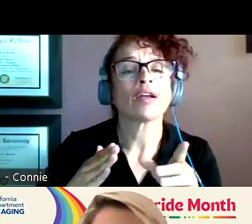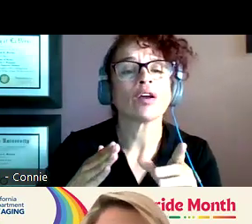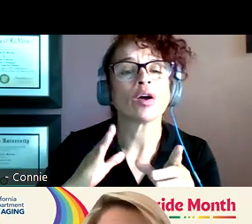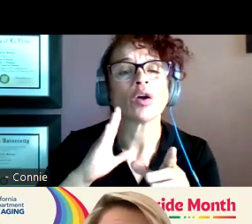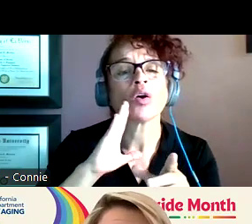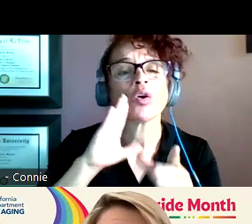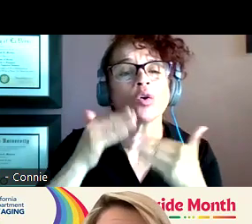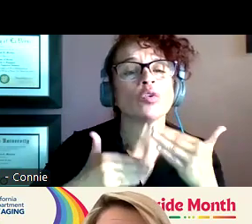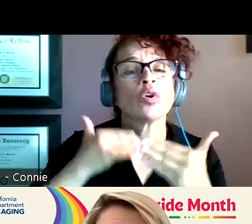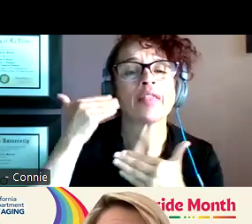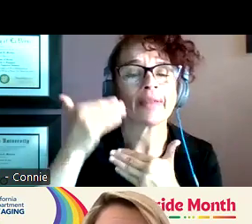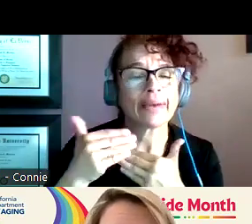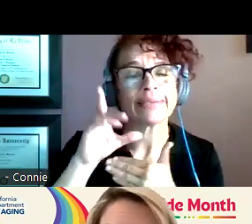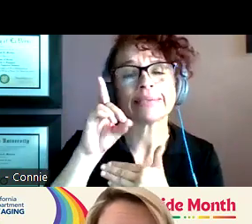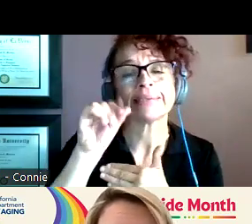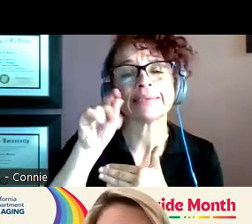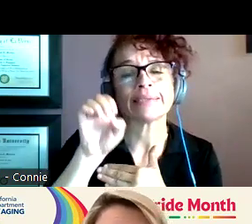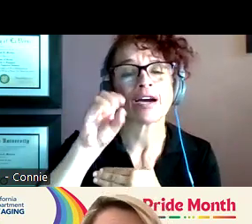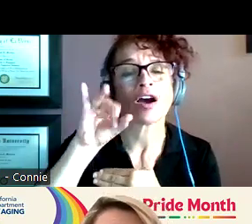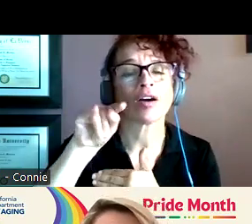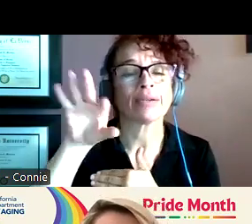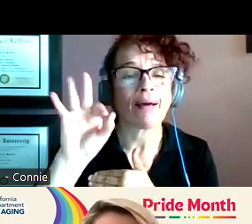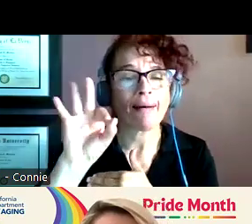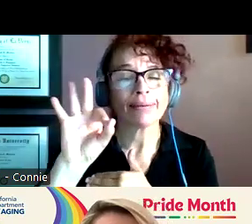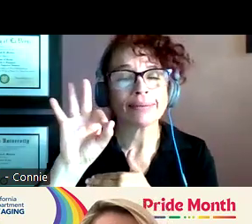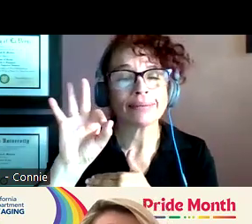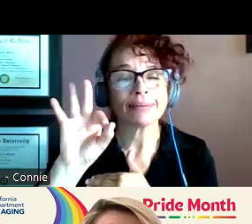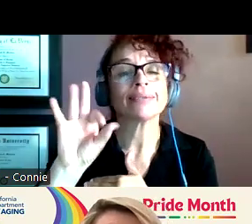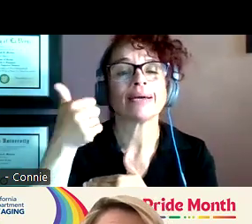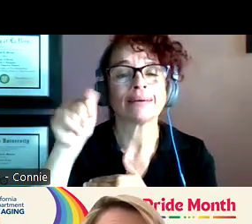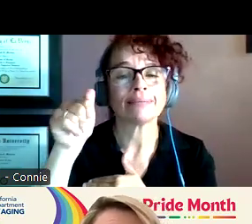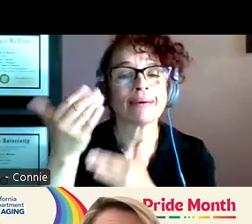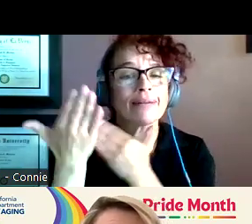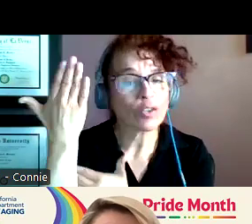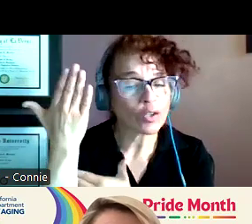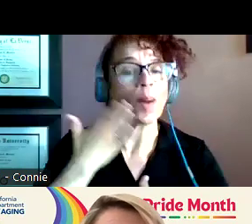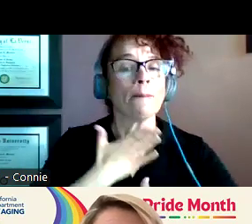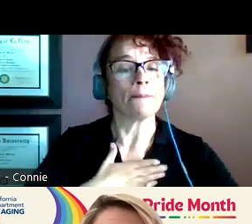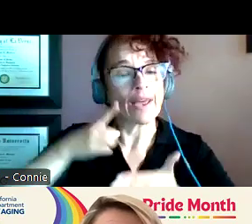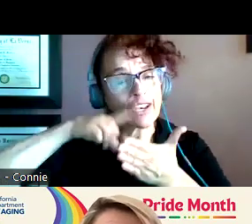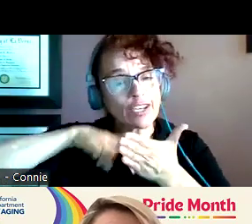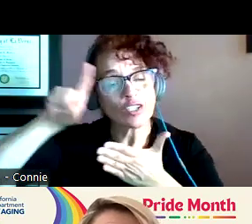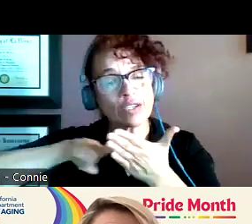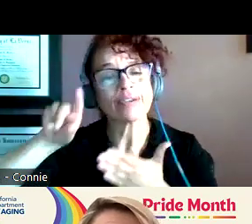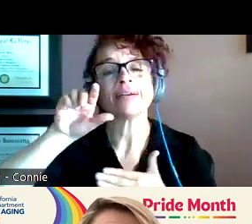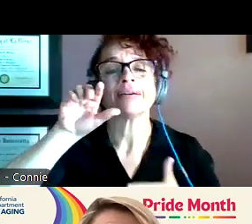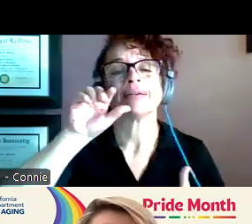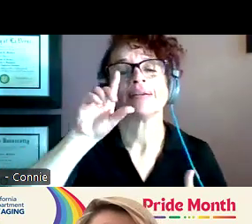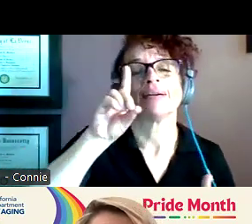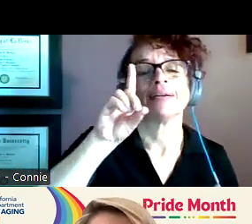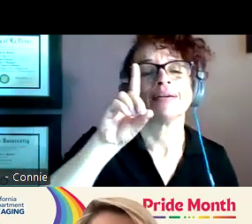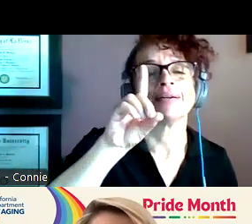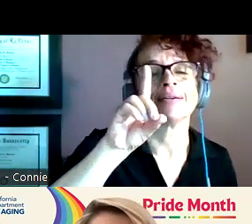And our next date, October 9th at 10 a.m. And please check our Cal HHS